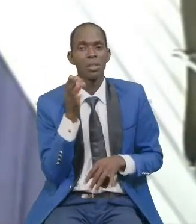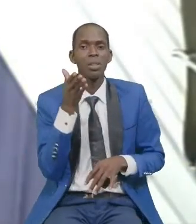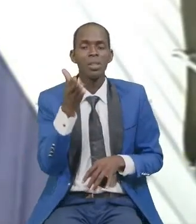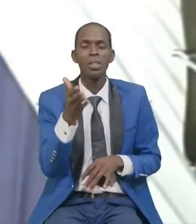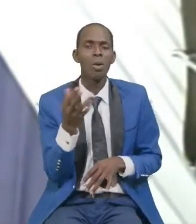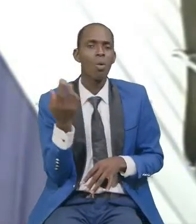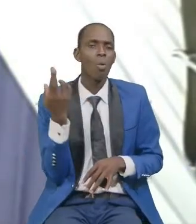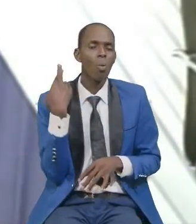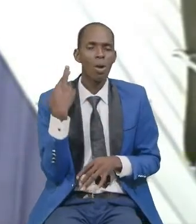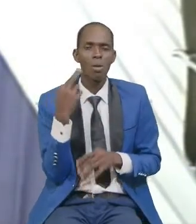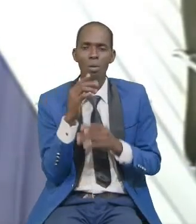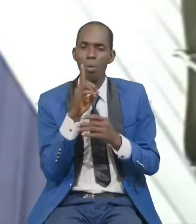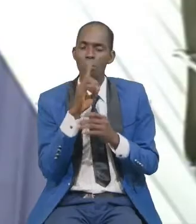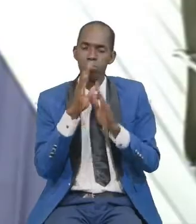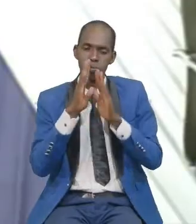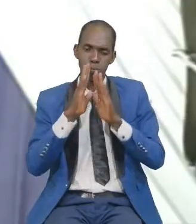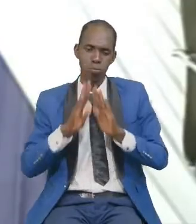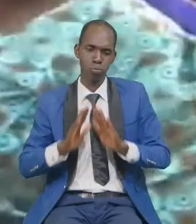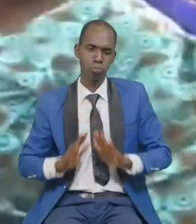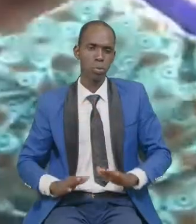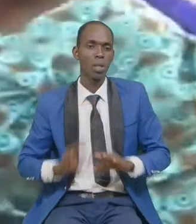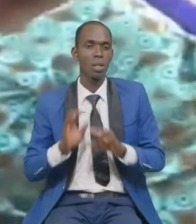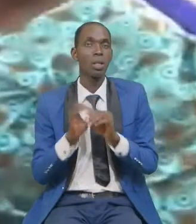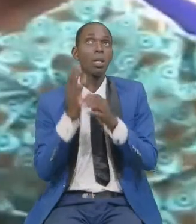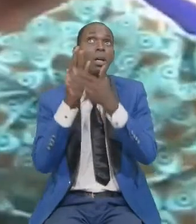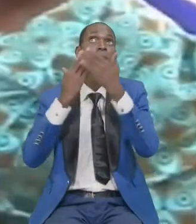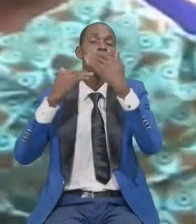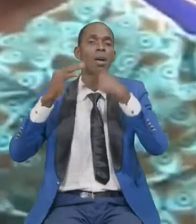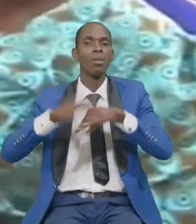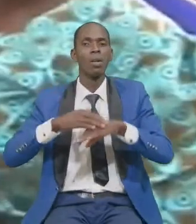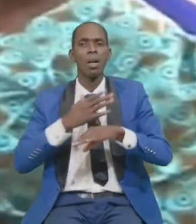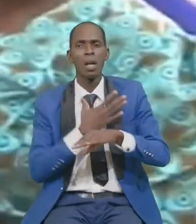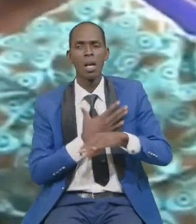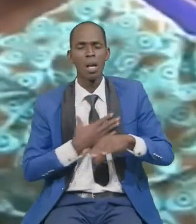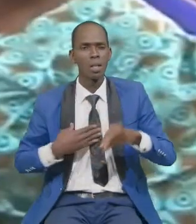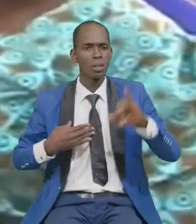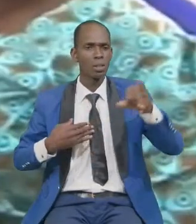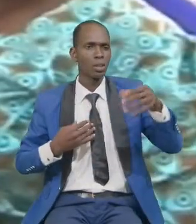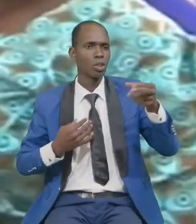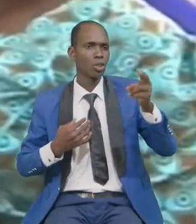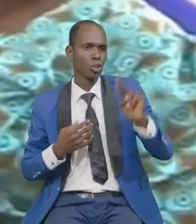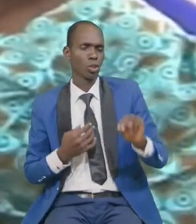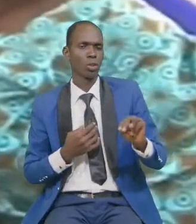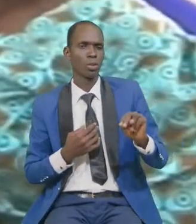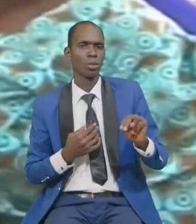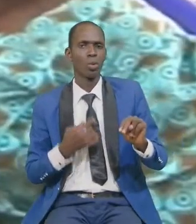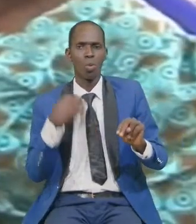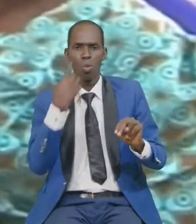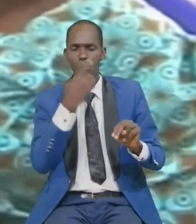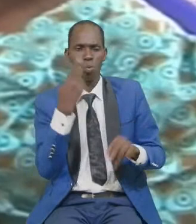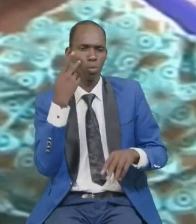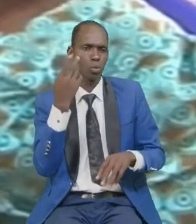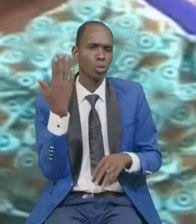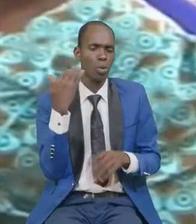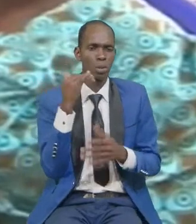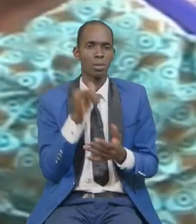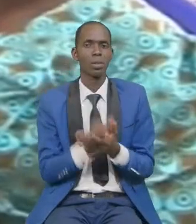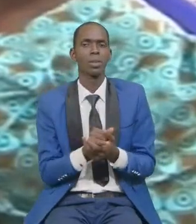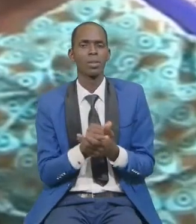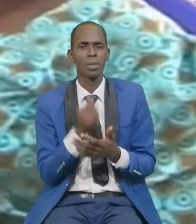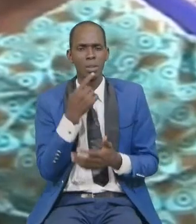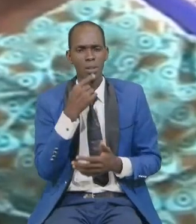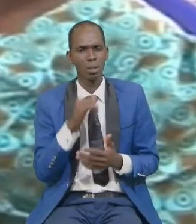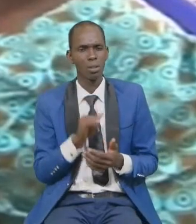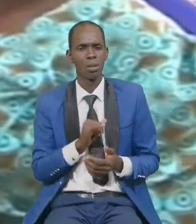silence in heaven. And John, the beloved, who saw that, he said,